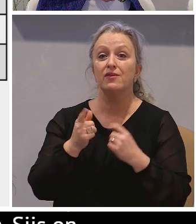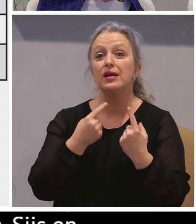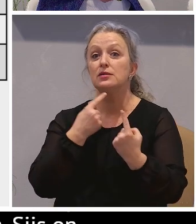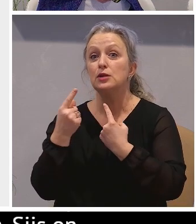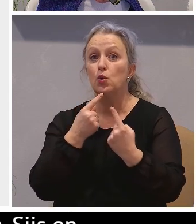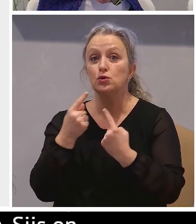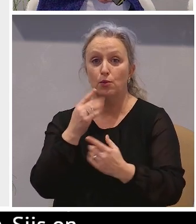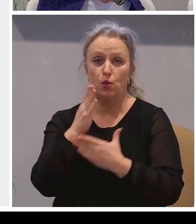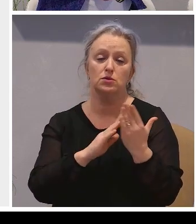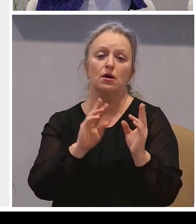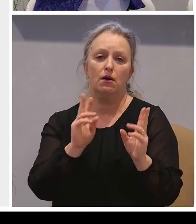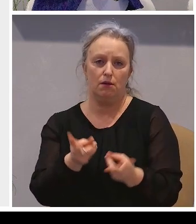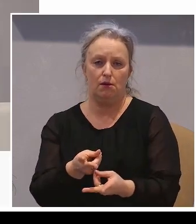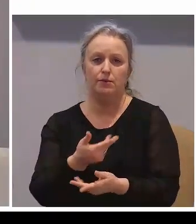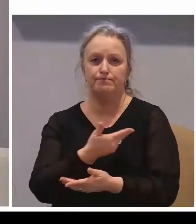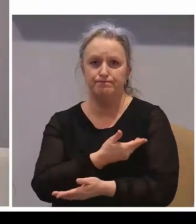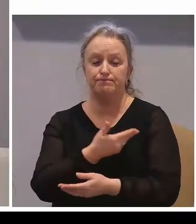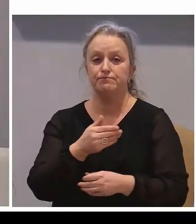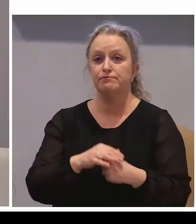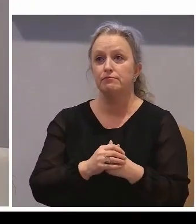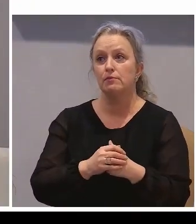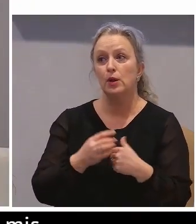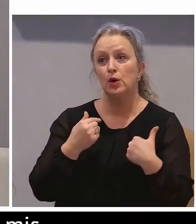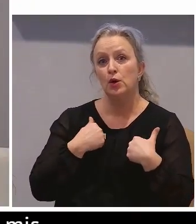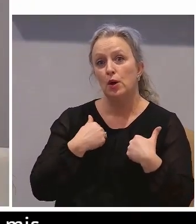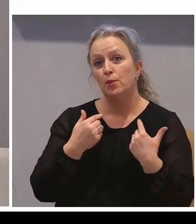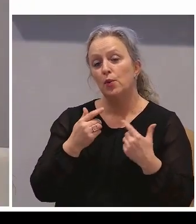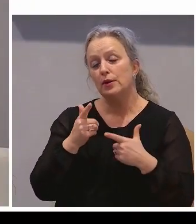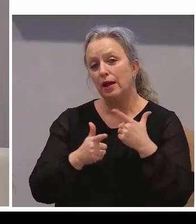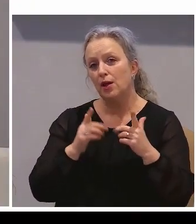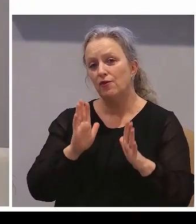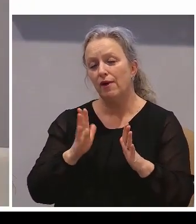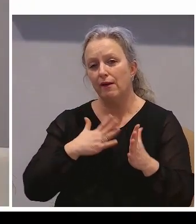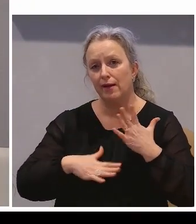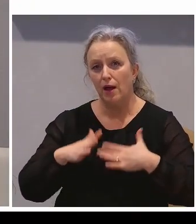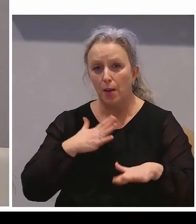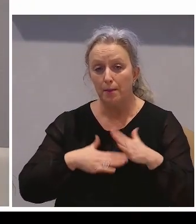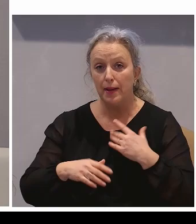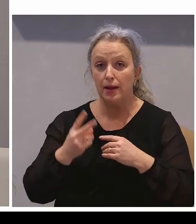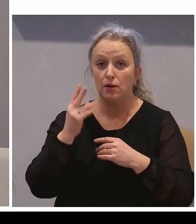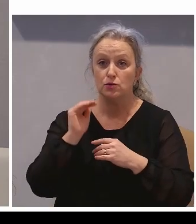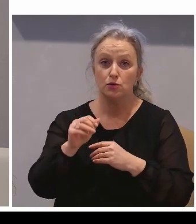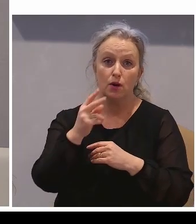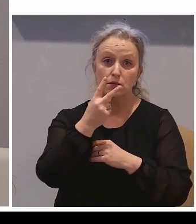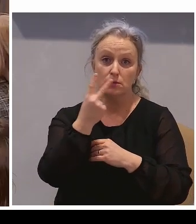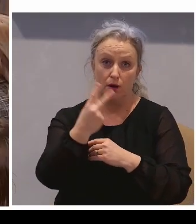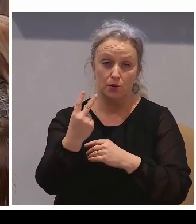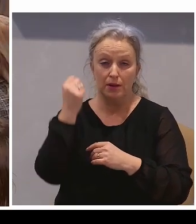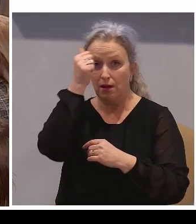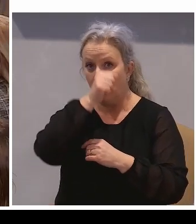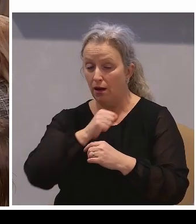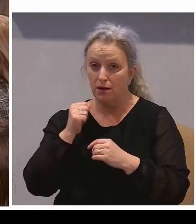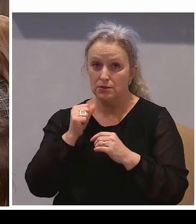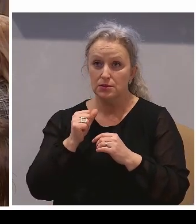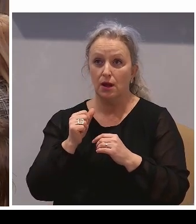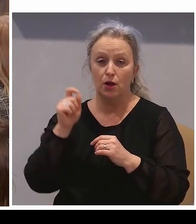nõustamise osas. And also the frequency of all Mul these on tegelikult interventions väga hea is meel, et specified. 2020. aastal I am very